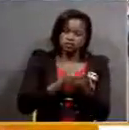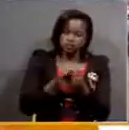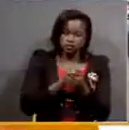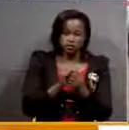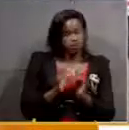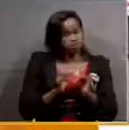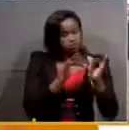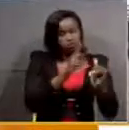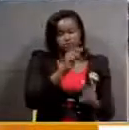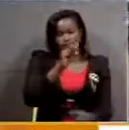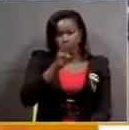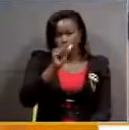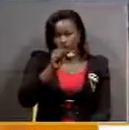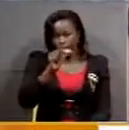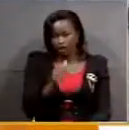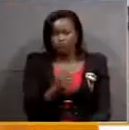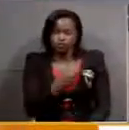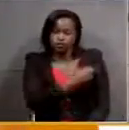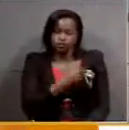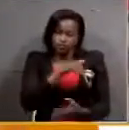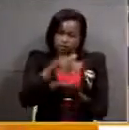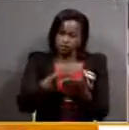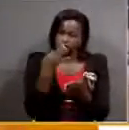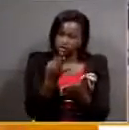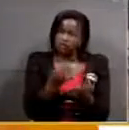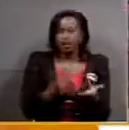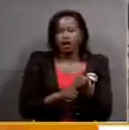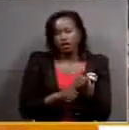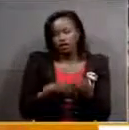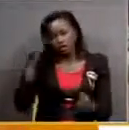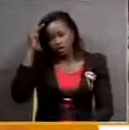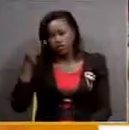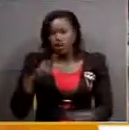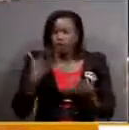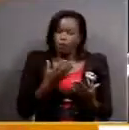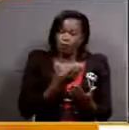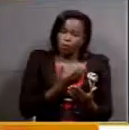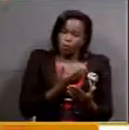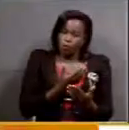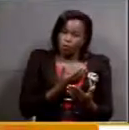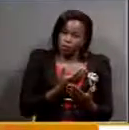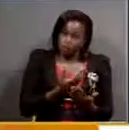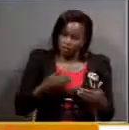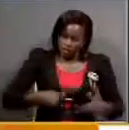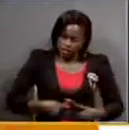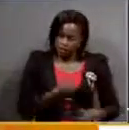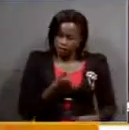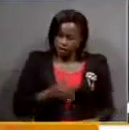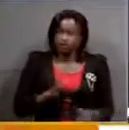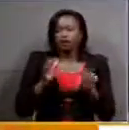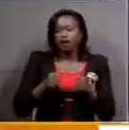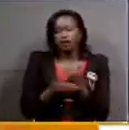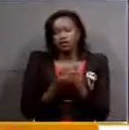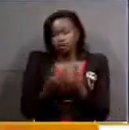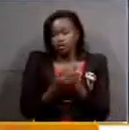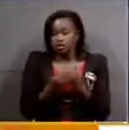Health Center 3, acquiring skills regarding Young Mothers Forum on Maternal and Child Health. The meeting, organized by